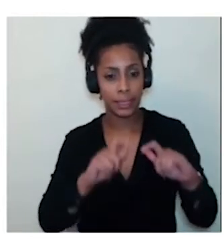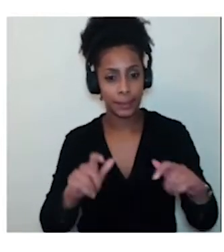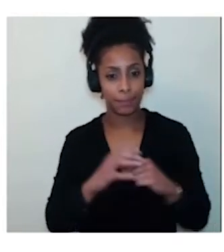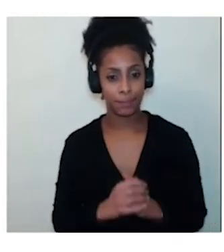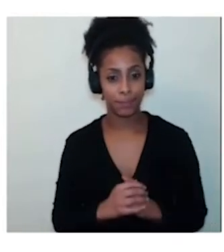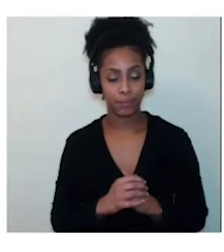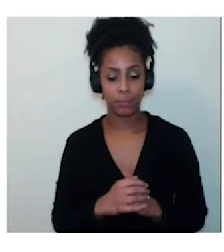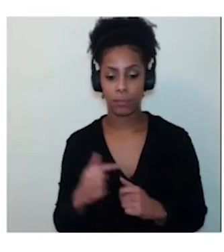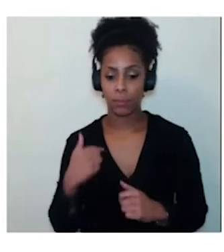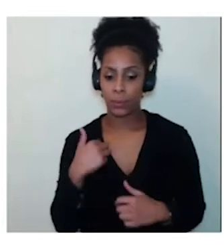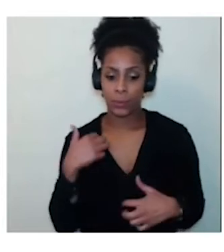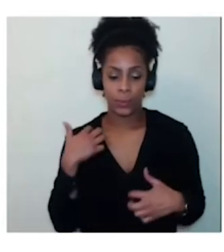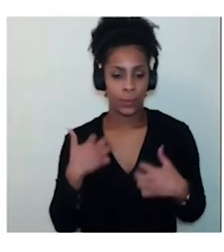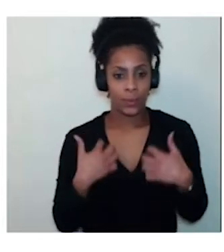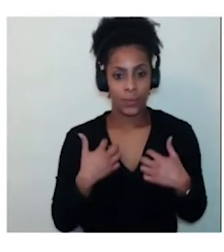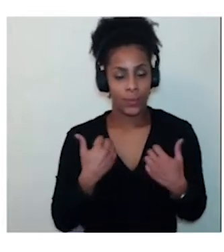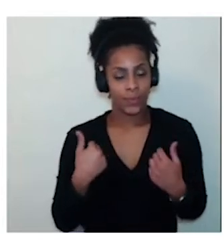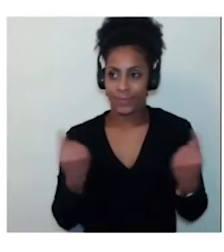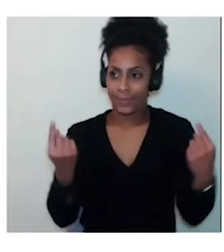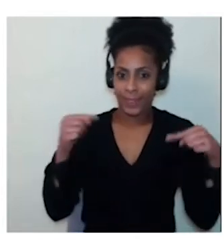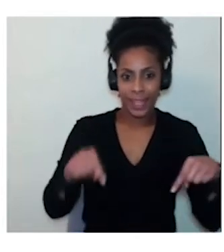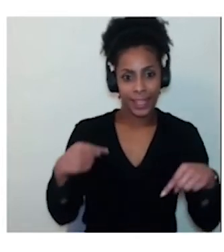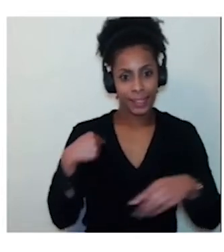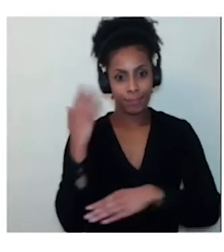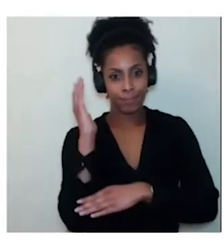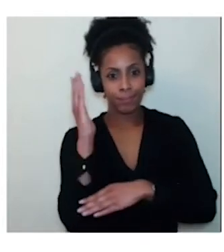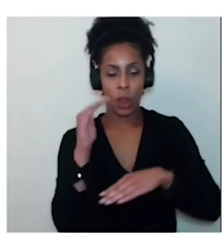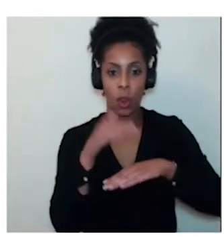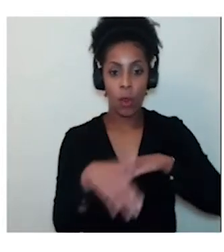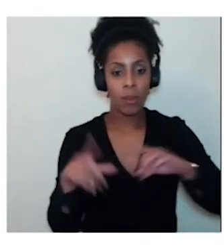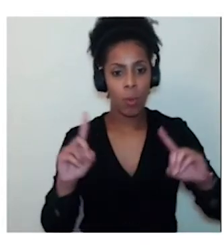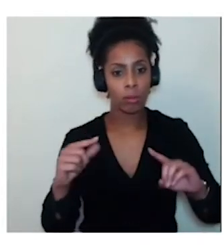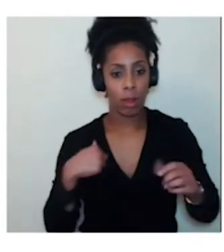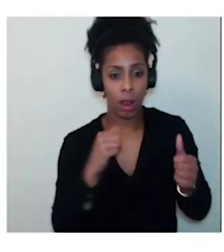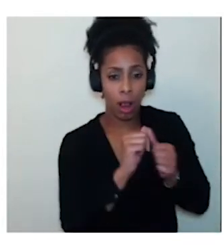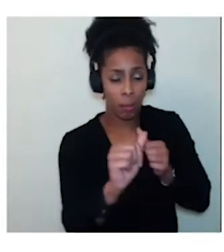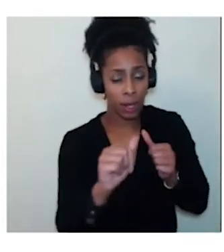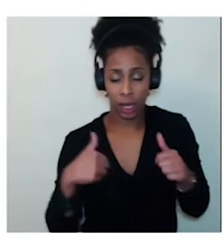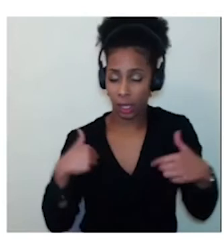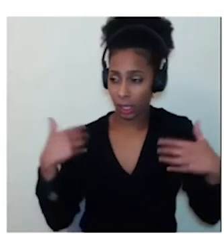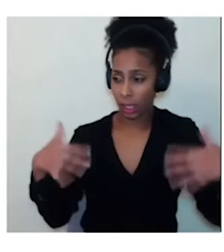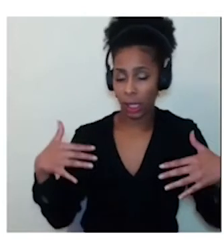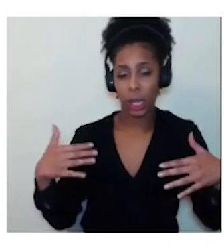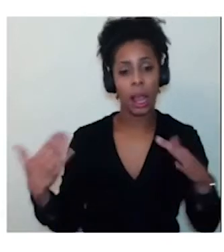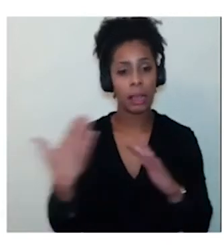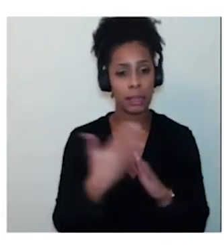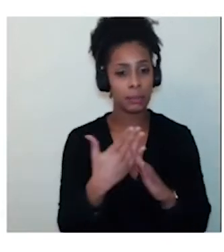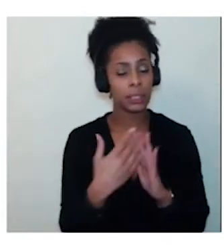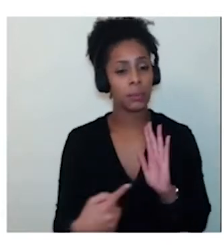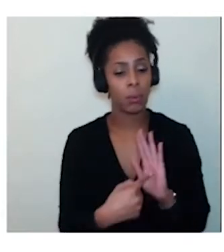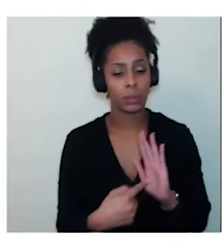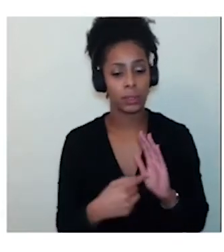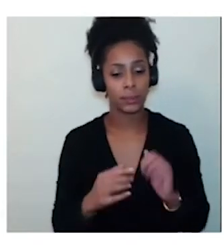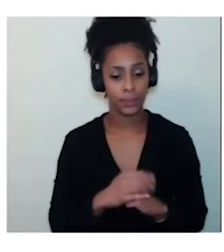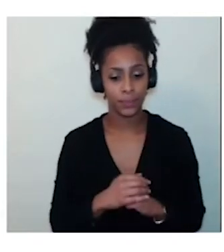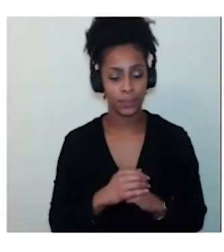the importance of accessibility to our company and business. From game and network service to